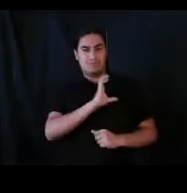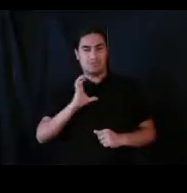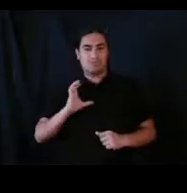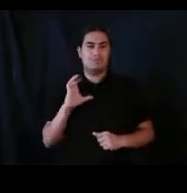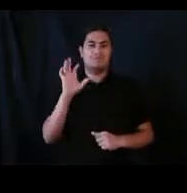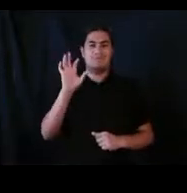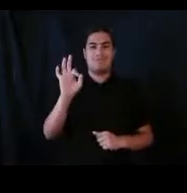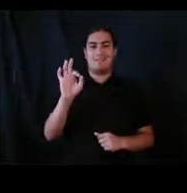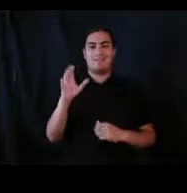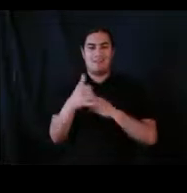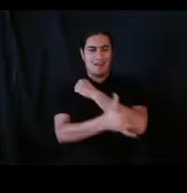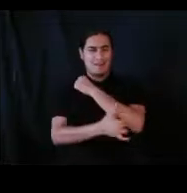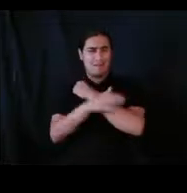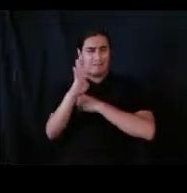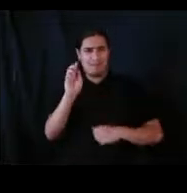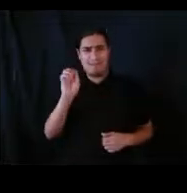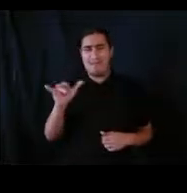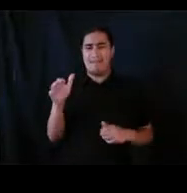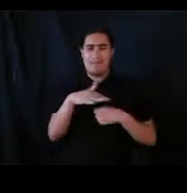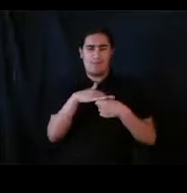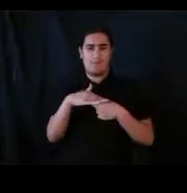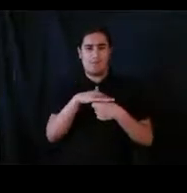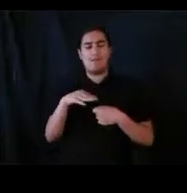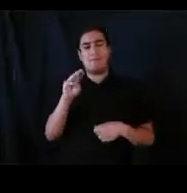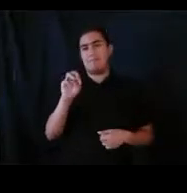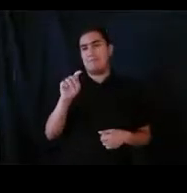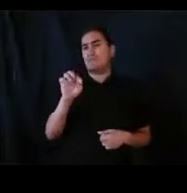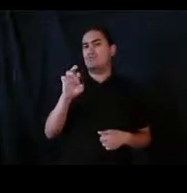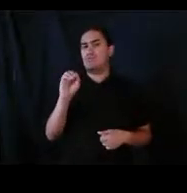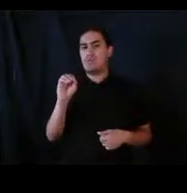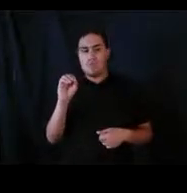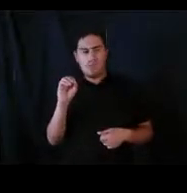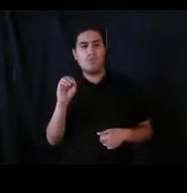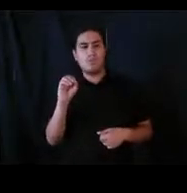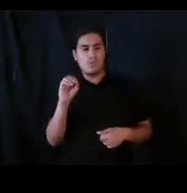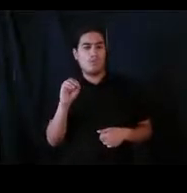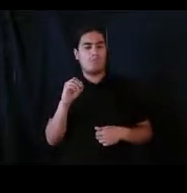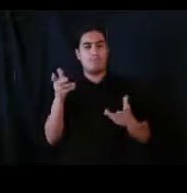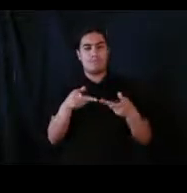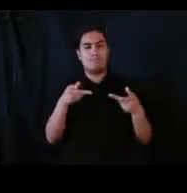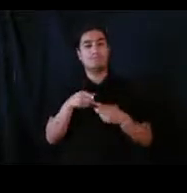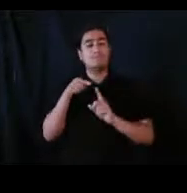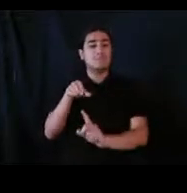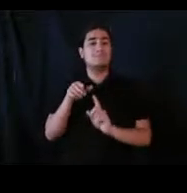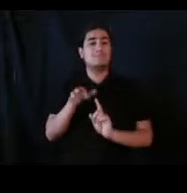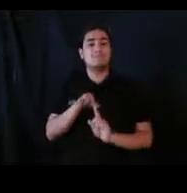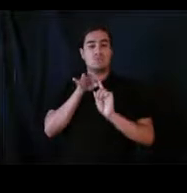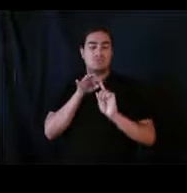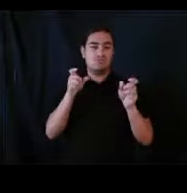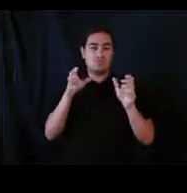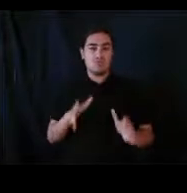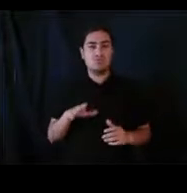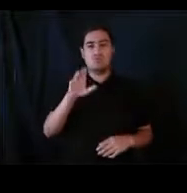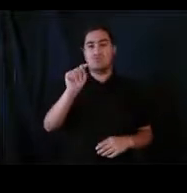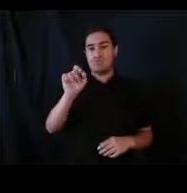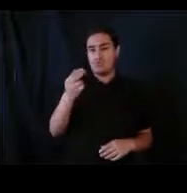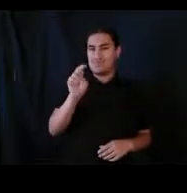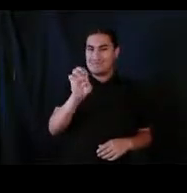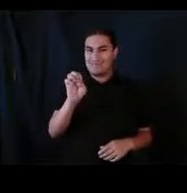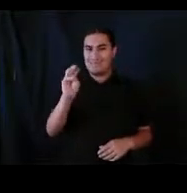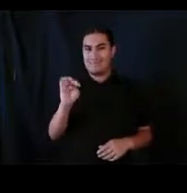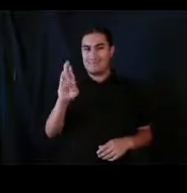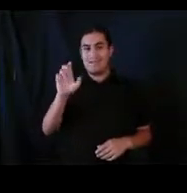area uh metropolitan planning organization and ntc's executive director therese mcmillan does regret